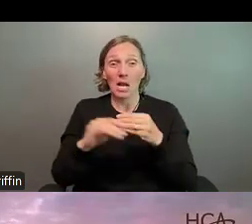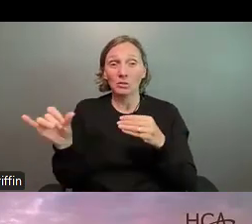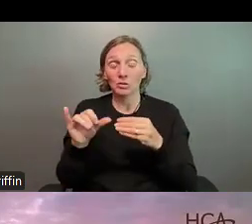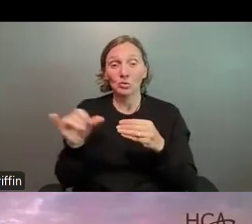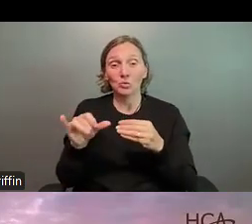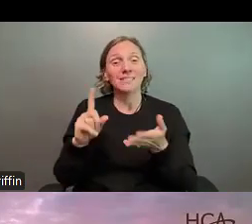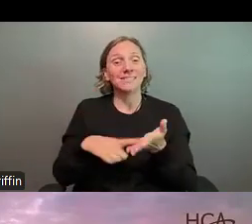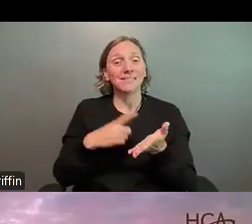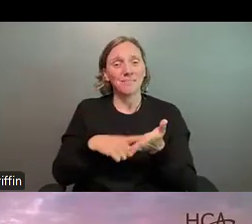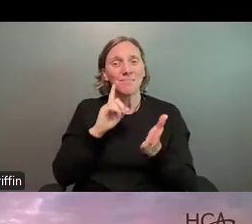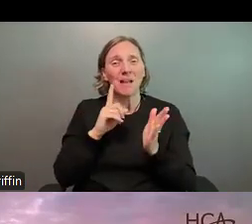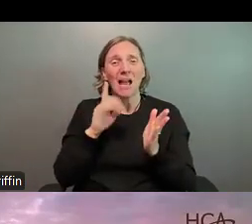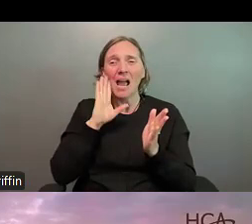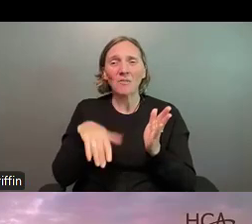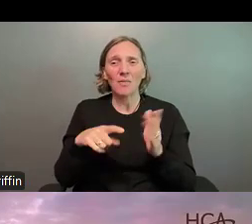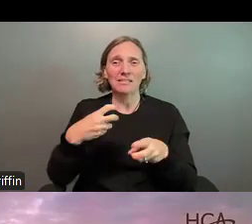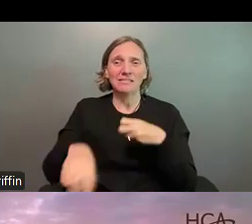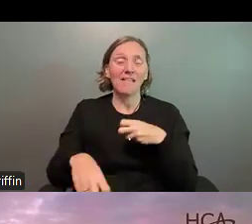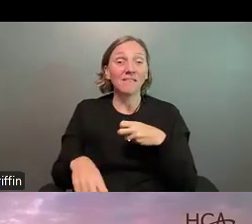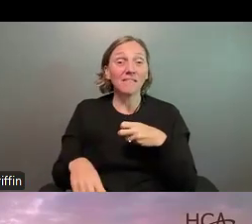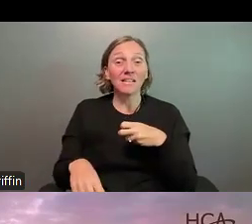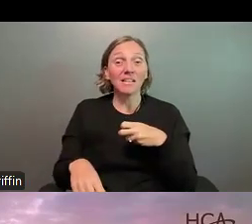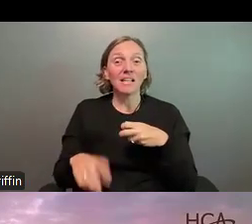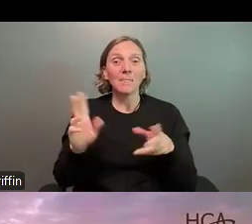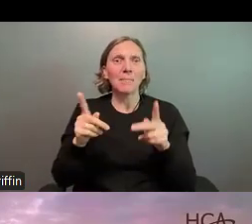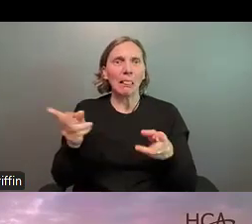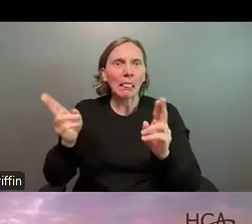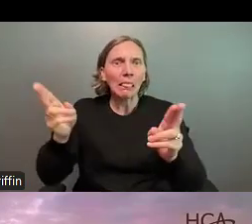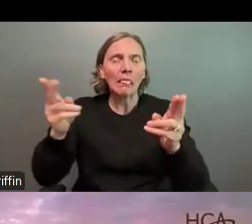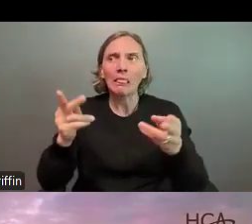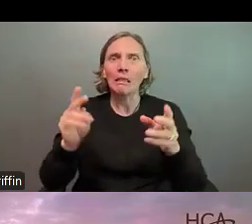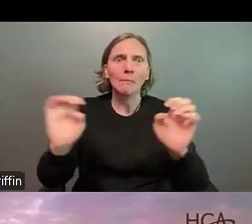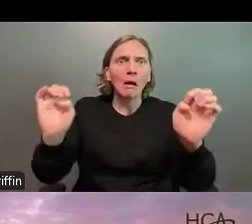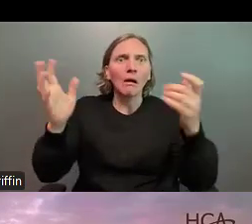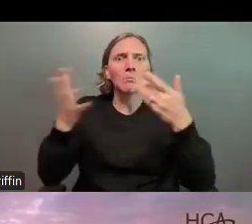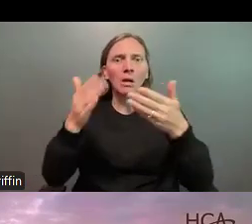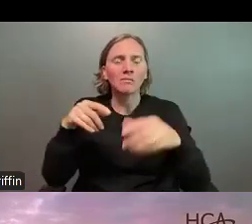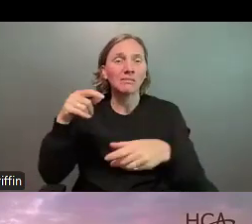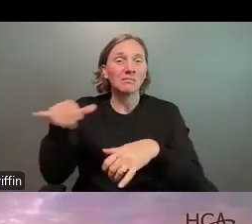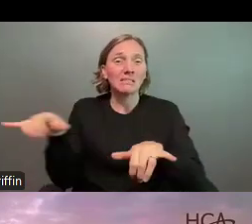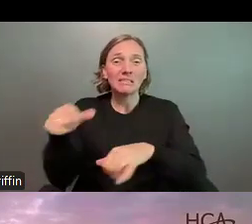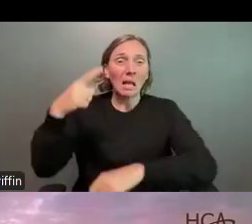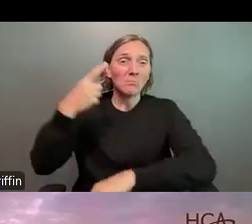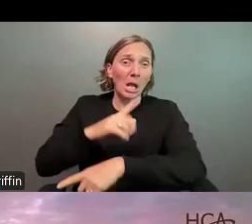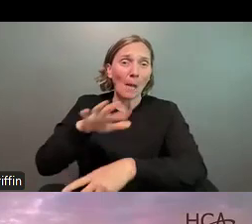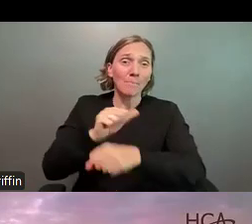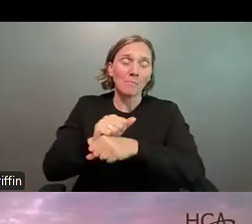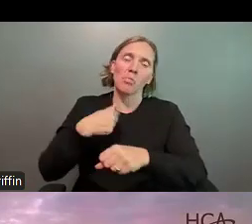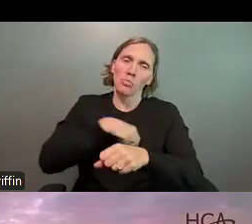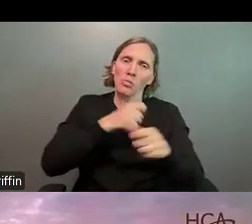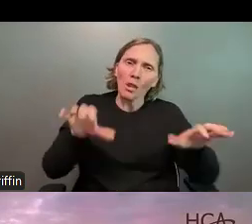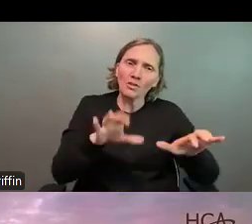I know it can be hard. You got somebody who's in for an urgent same day appointment. We will absolutely do the best we can to accommodate.